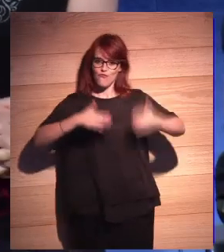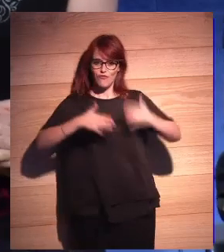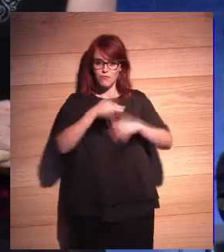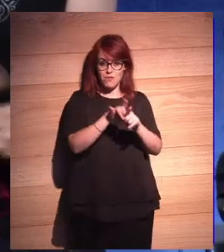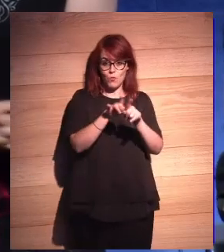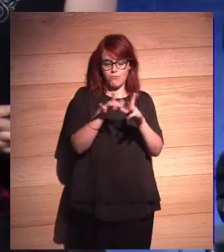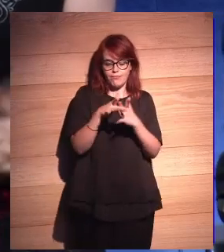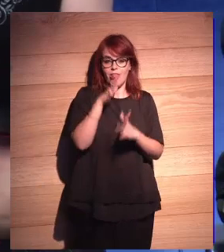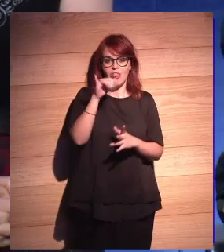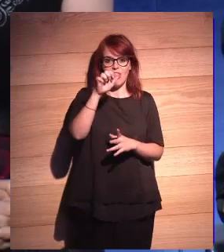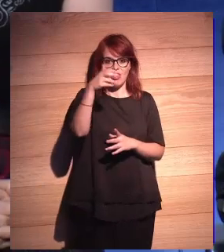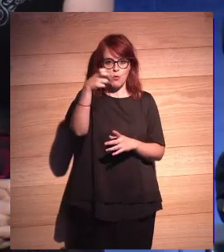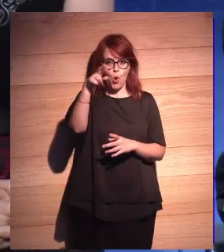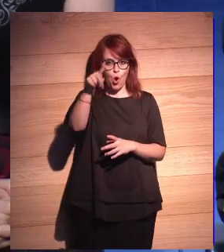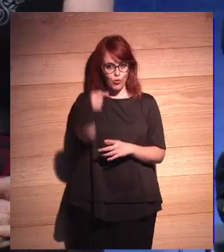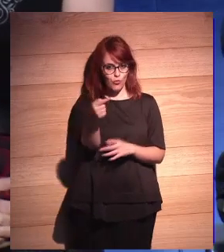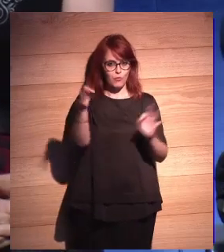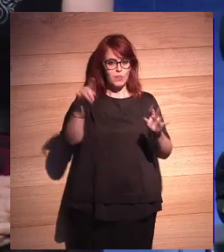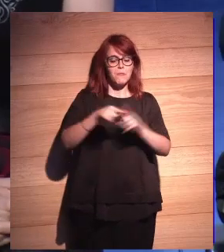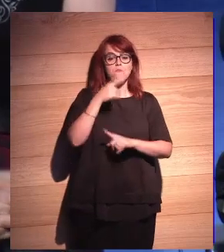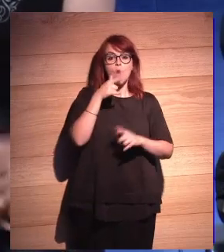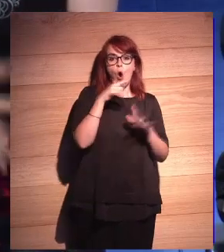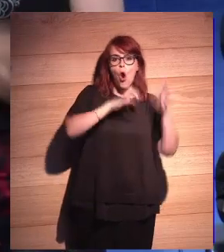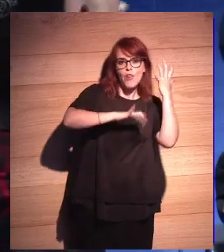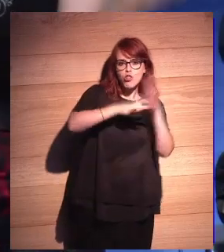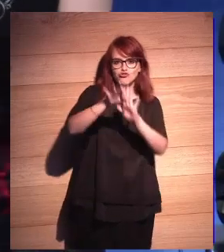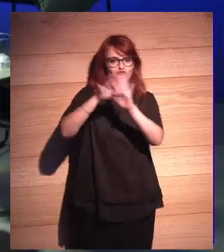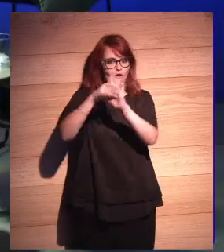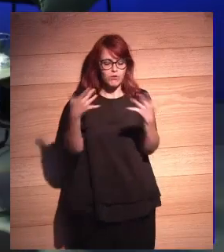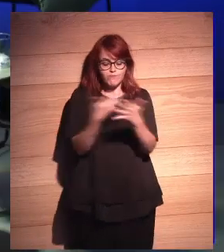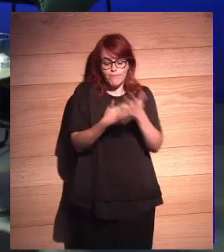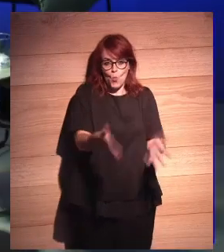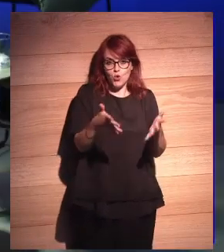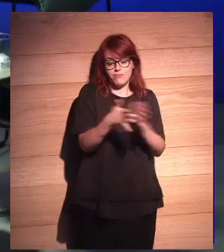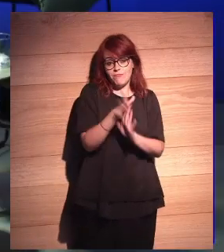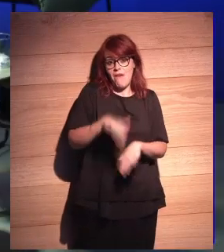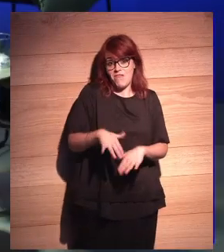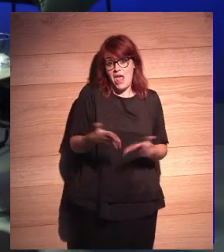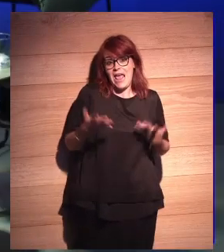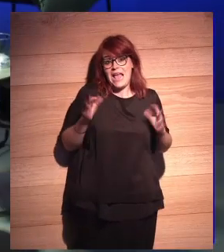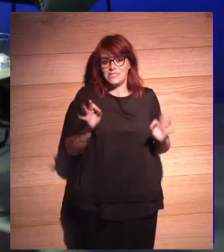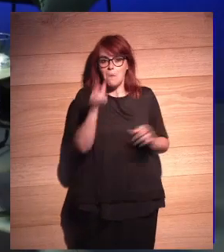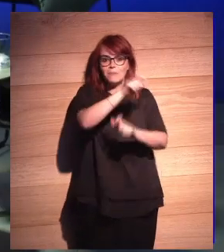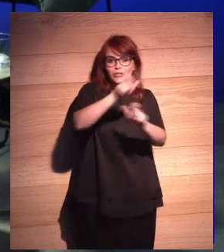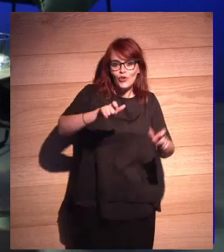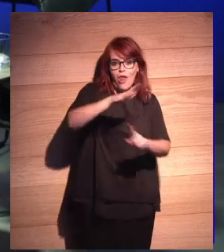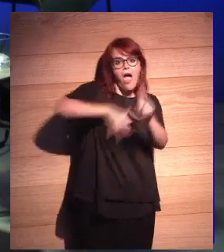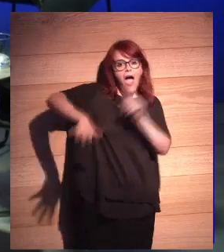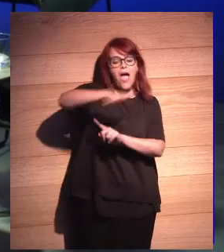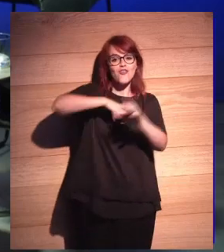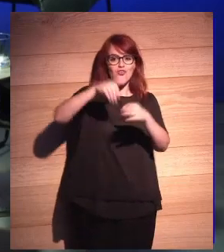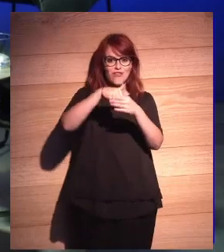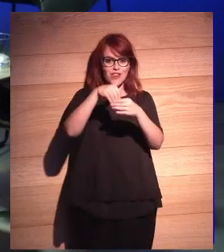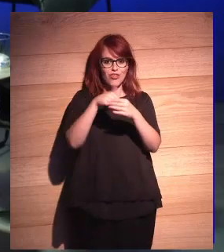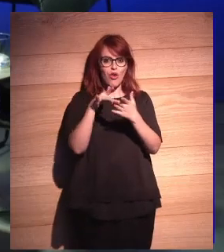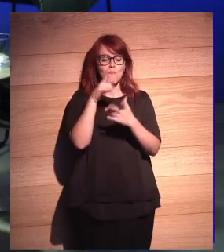topics related with the cyborg world, for instance. But also, I'm very keen on using computers. So it's been